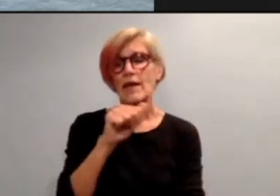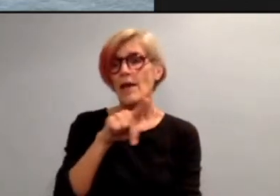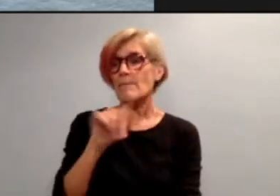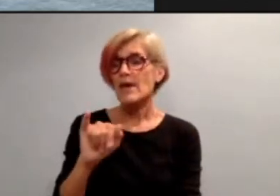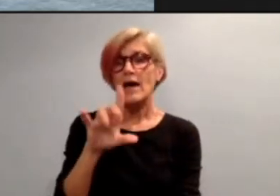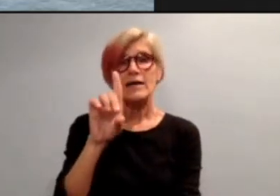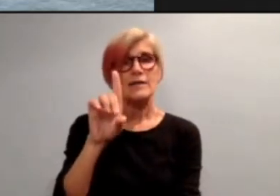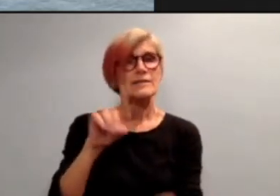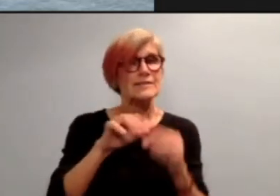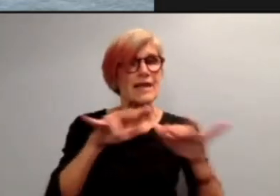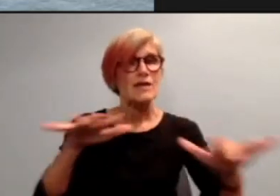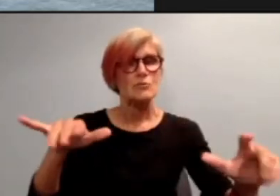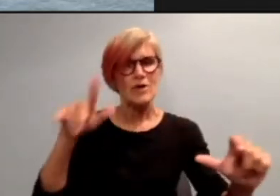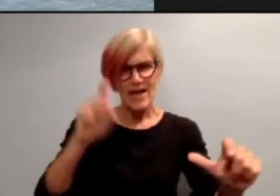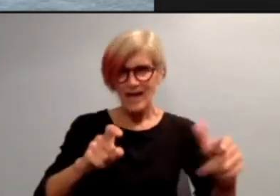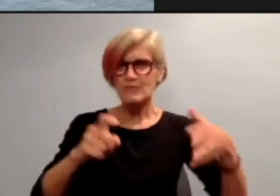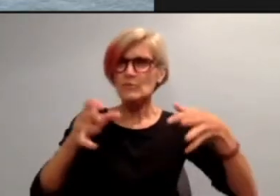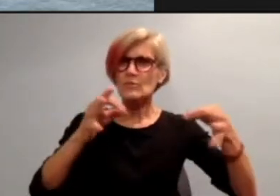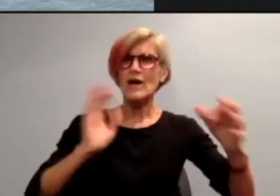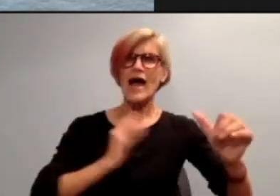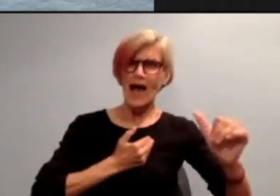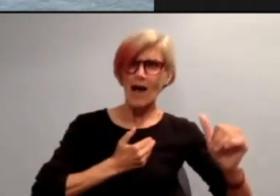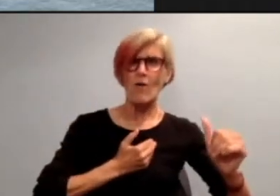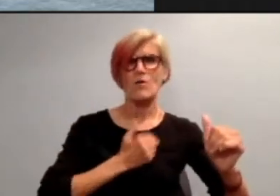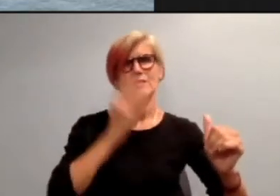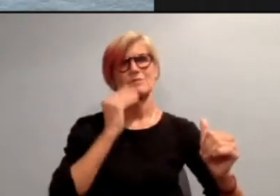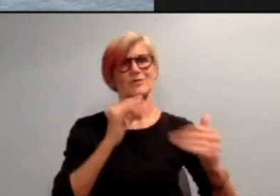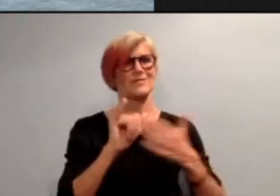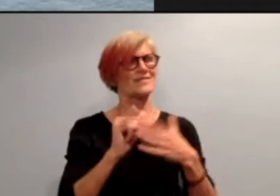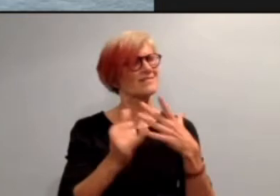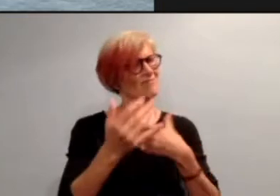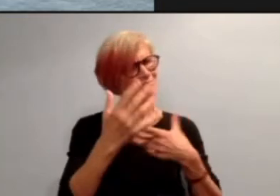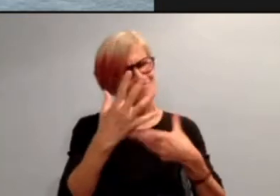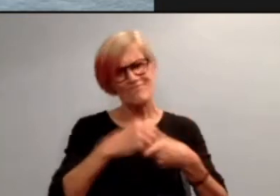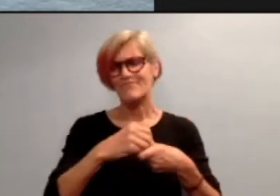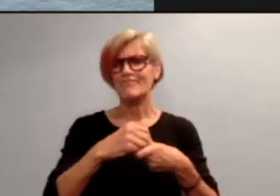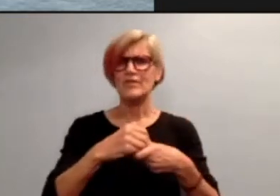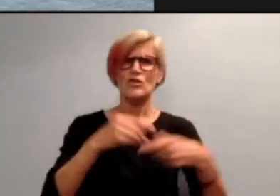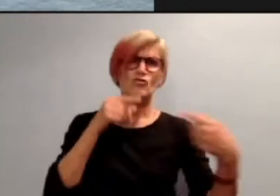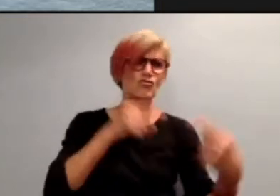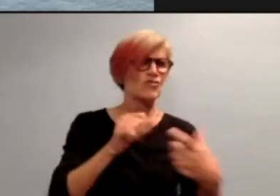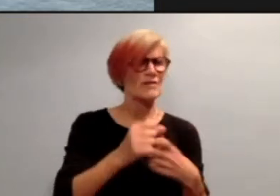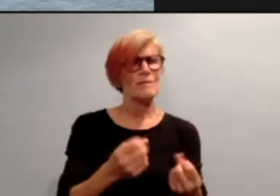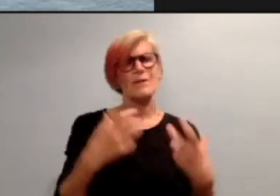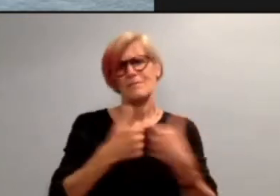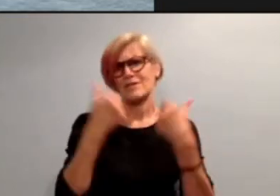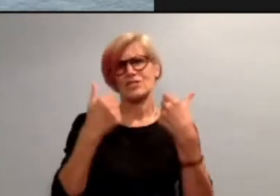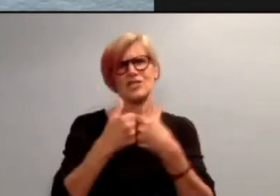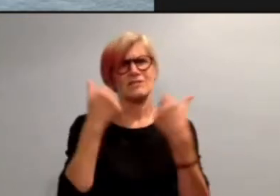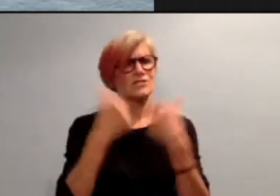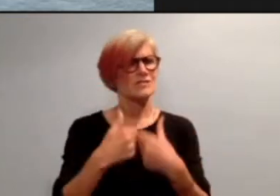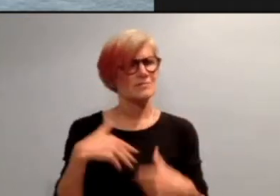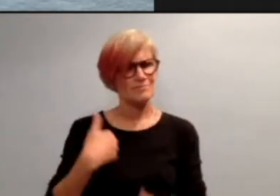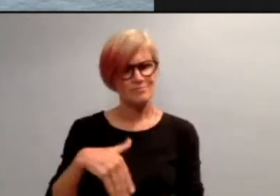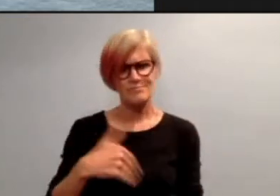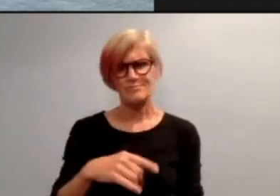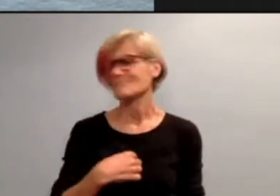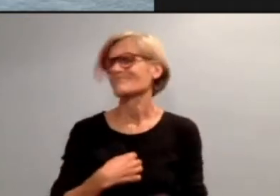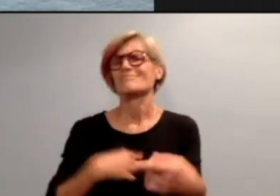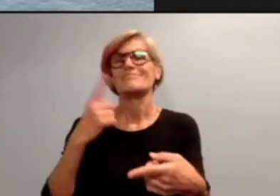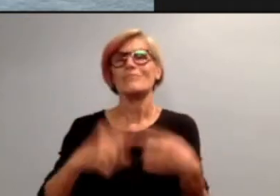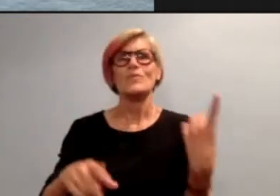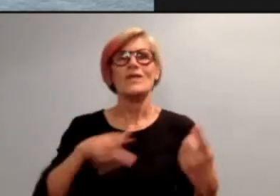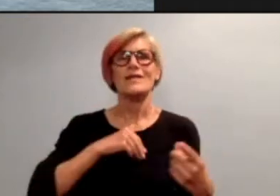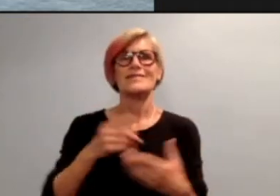our lived experiences that is marked by struggle and many challenges to the human condition. We ought not settle for how